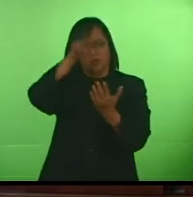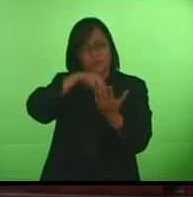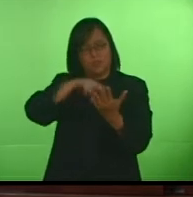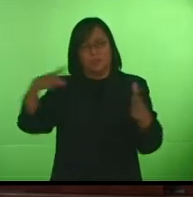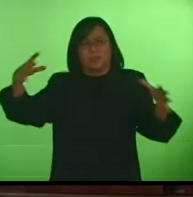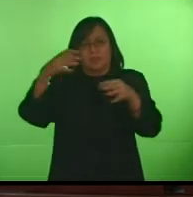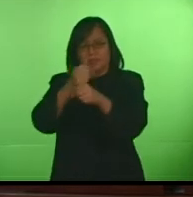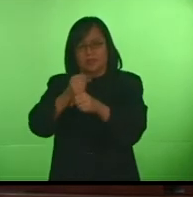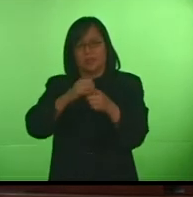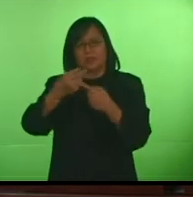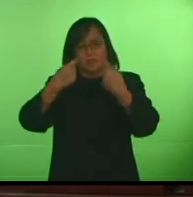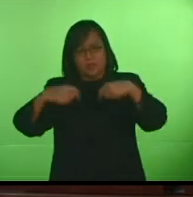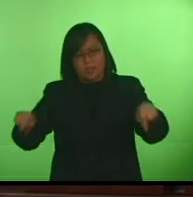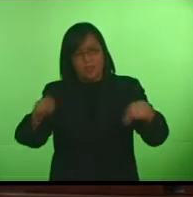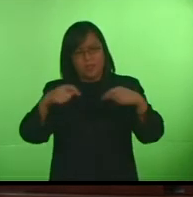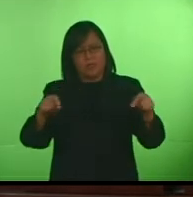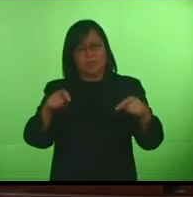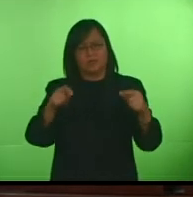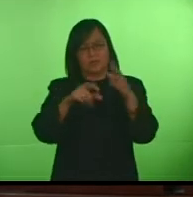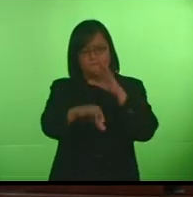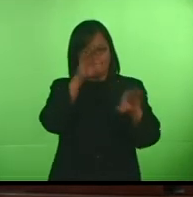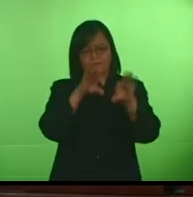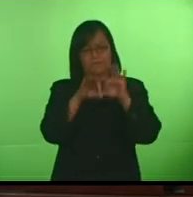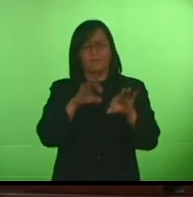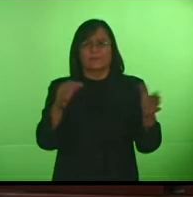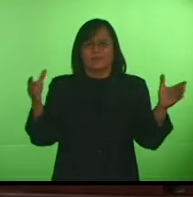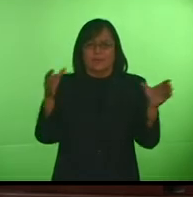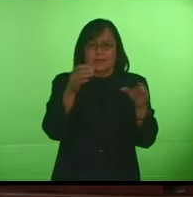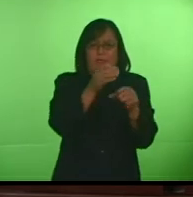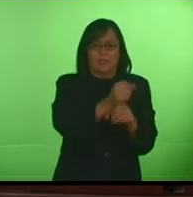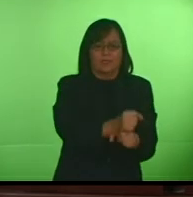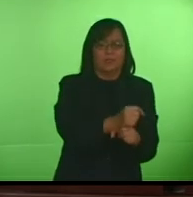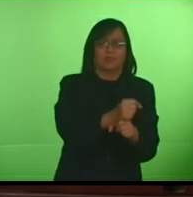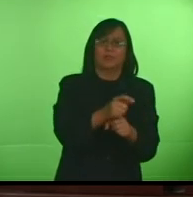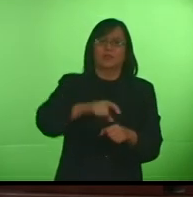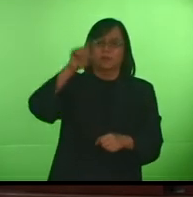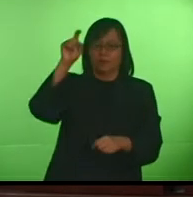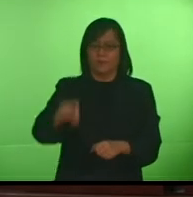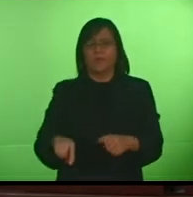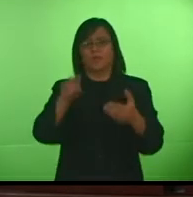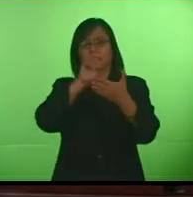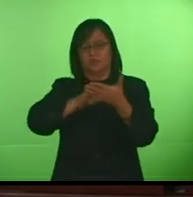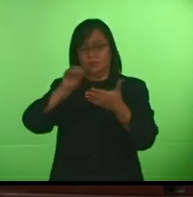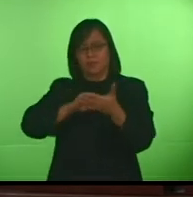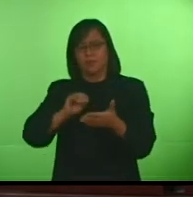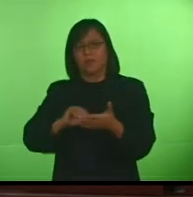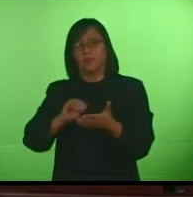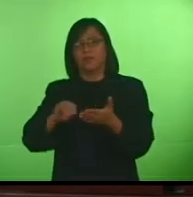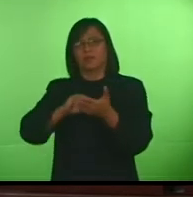to screen all these resources, make sure you write down the source to